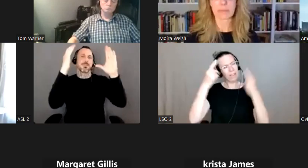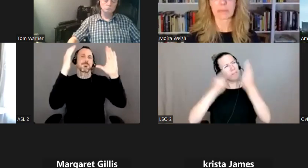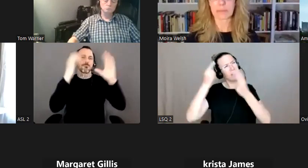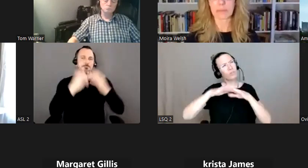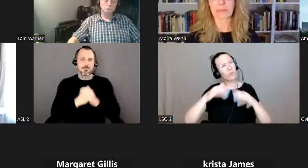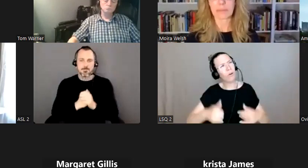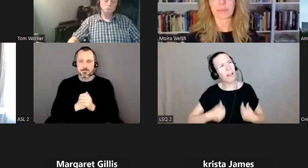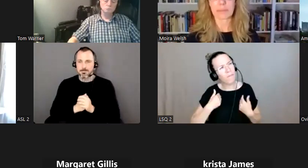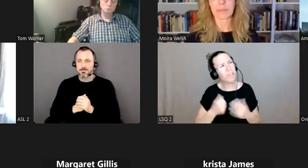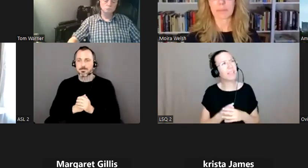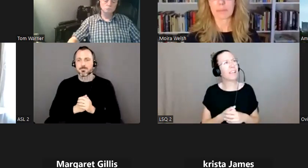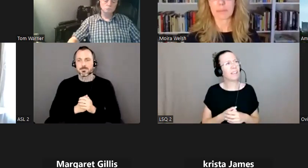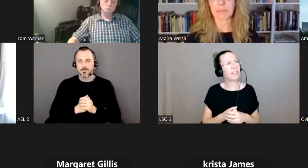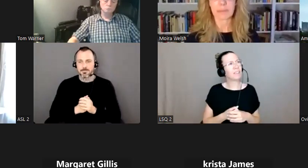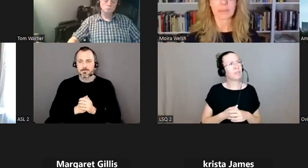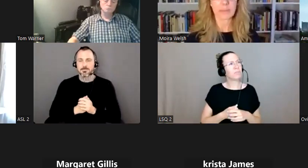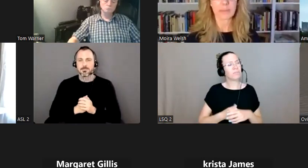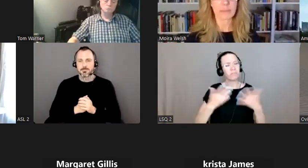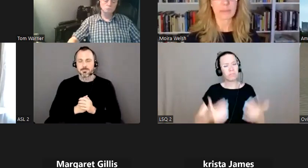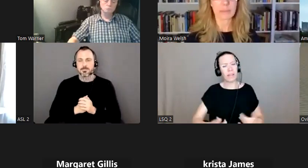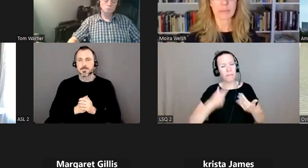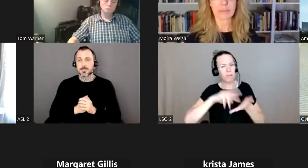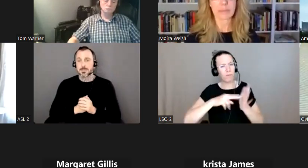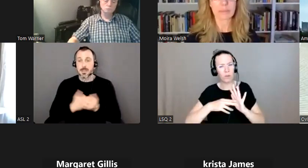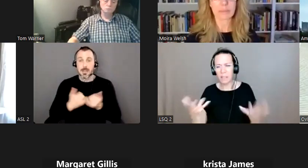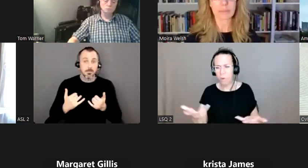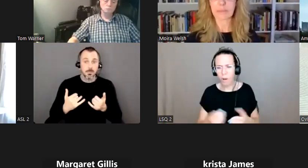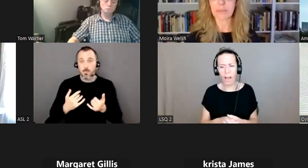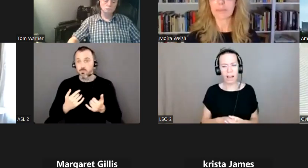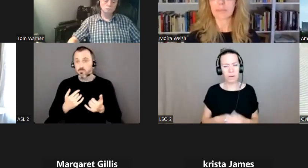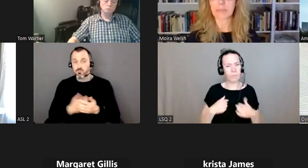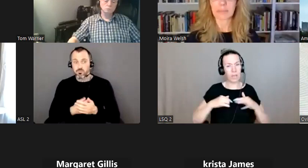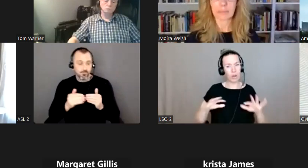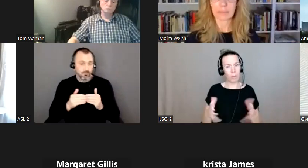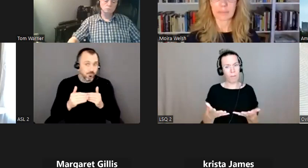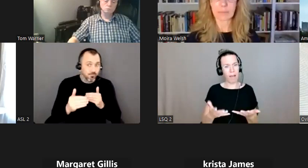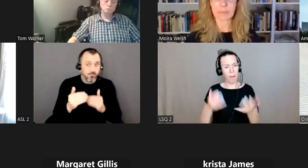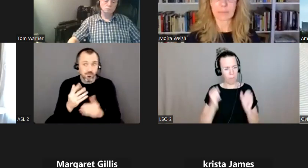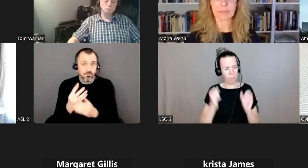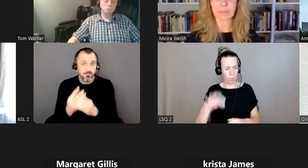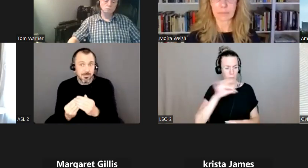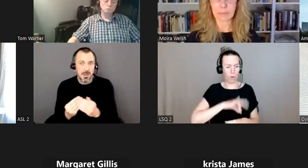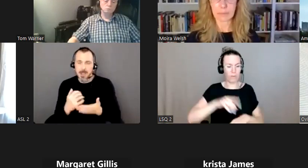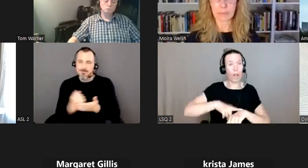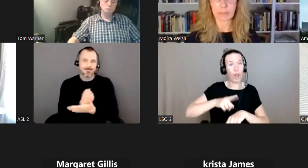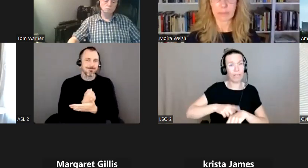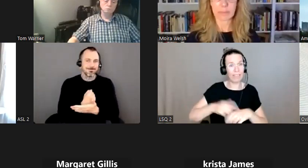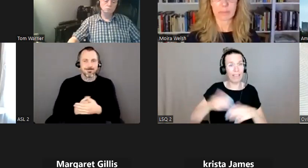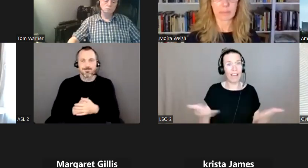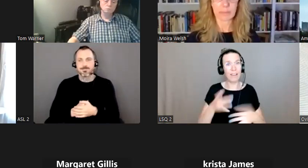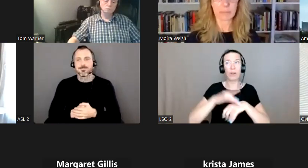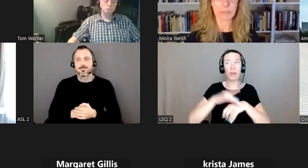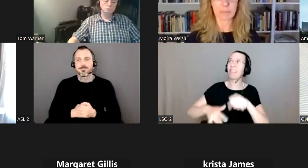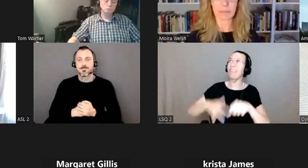lives and how we can make the best of the time that we have on this earth. My current role, thanks